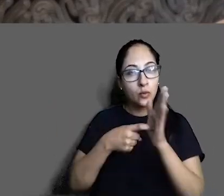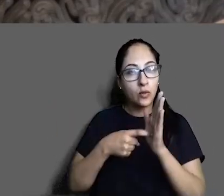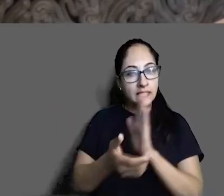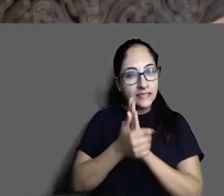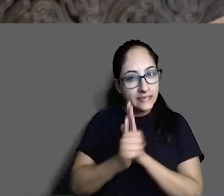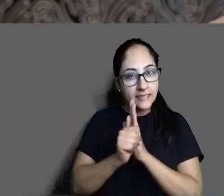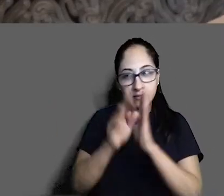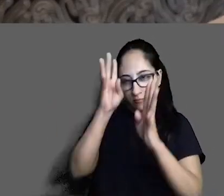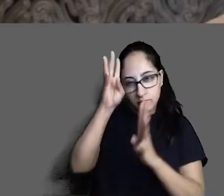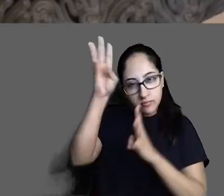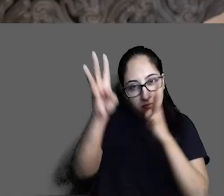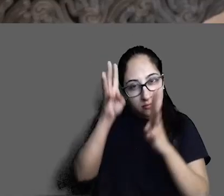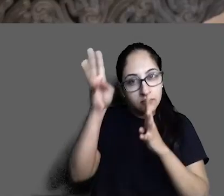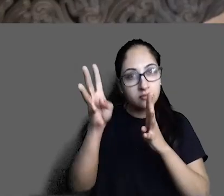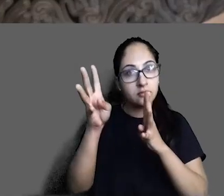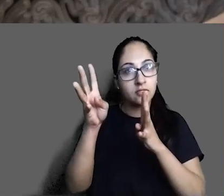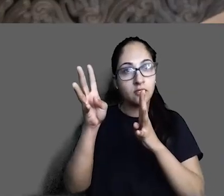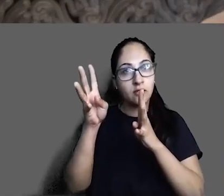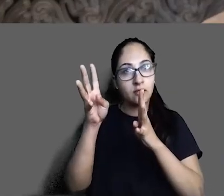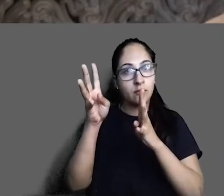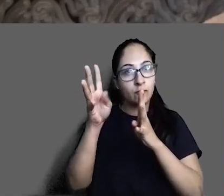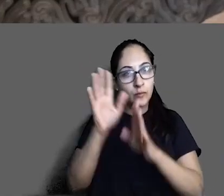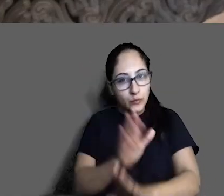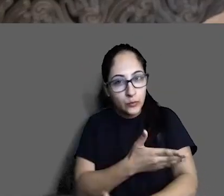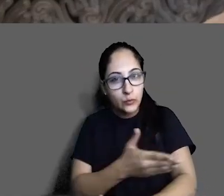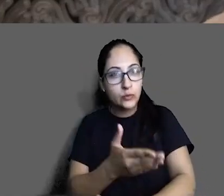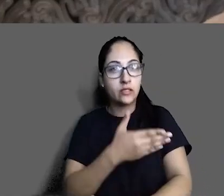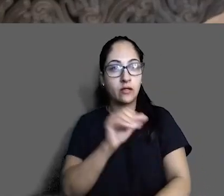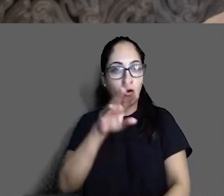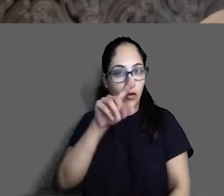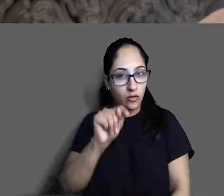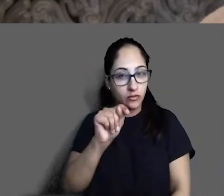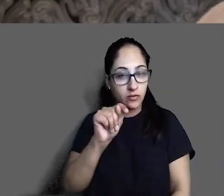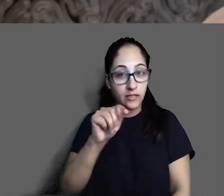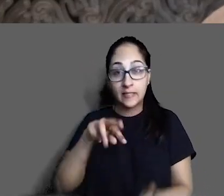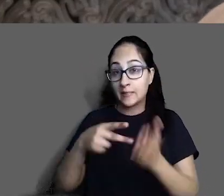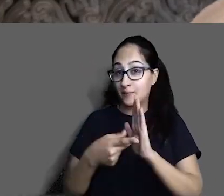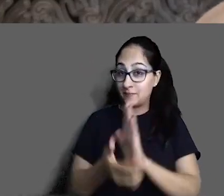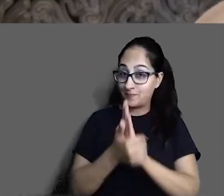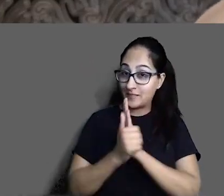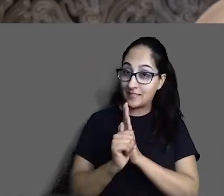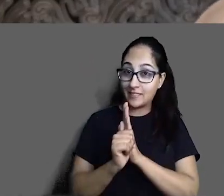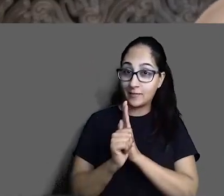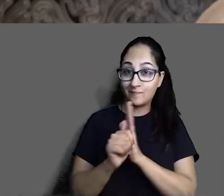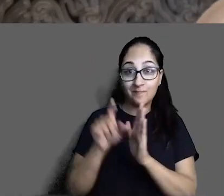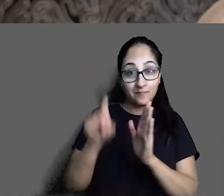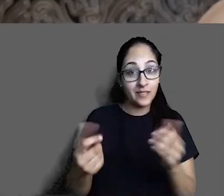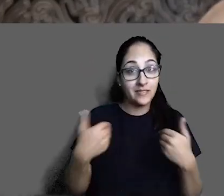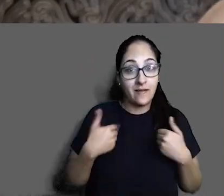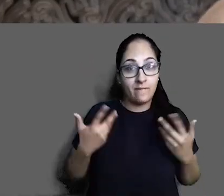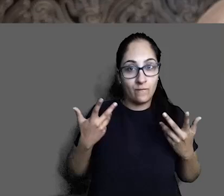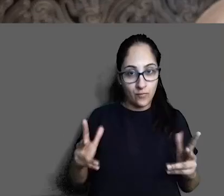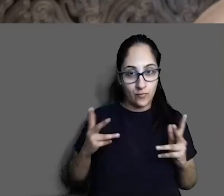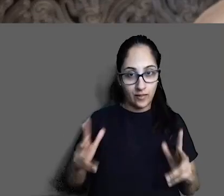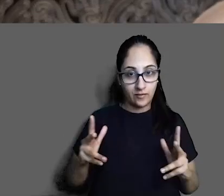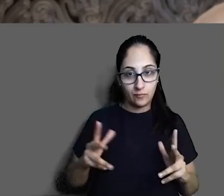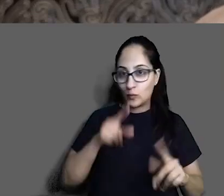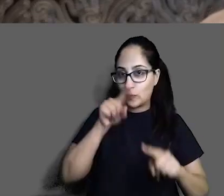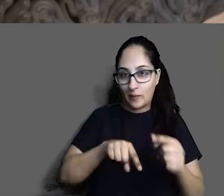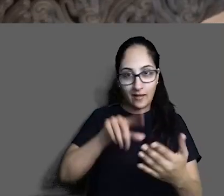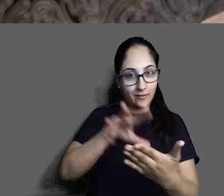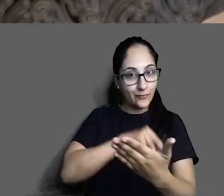that needs to be shaped in the very beginning. So talent is something that is either given or not. It's also given to a